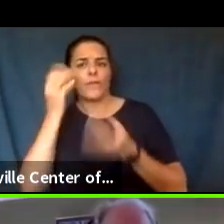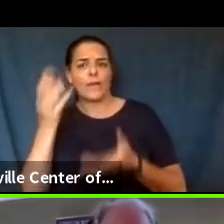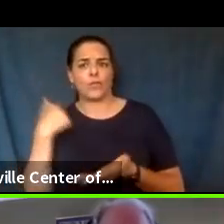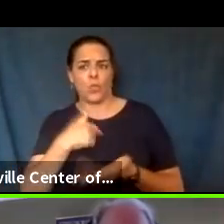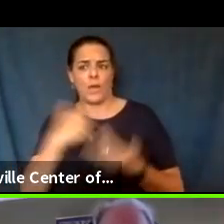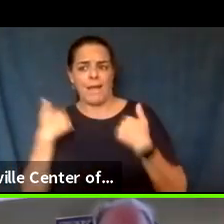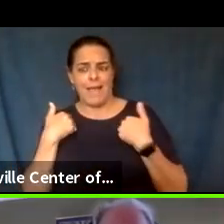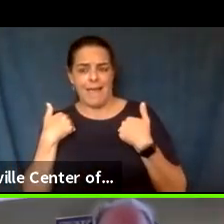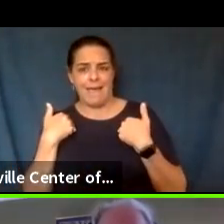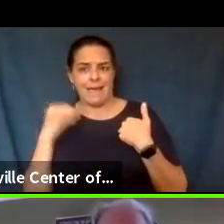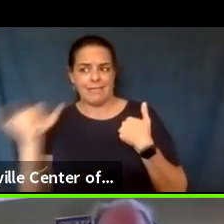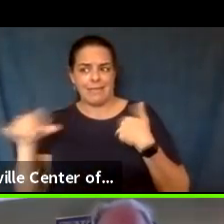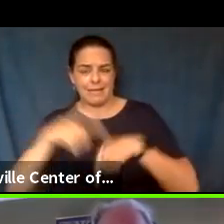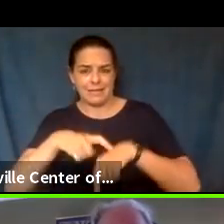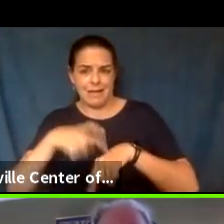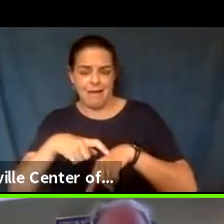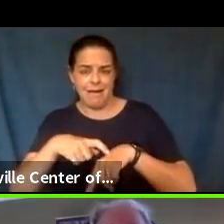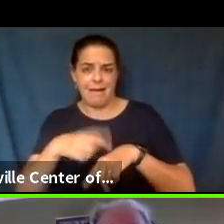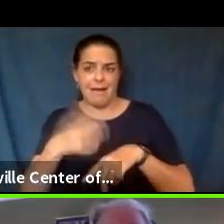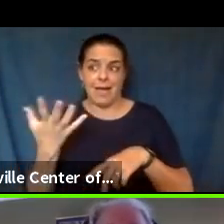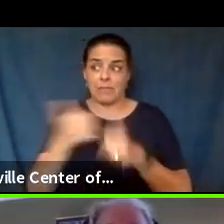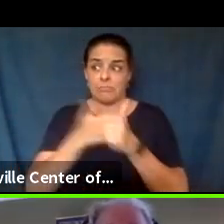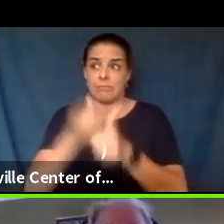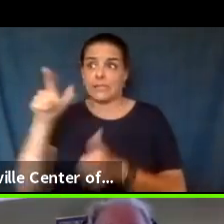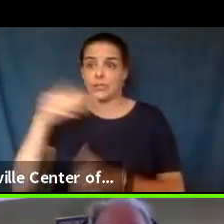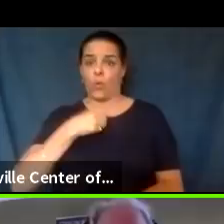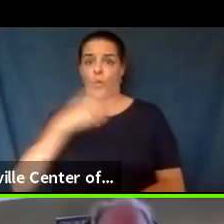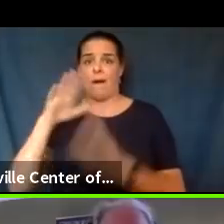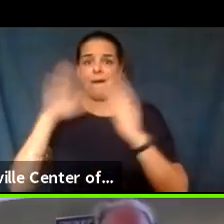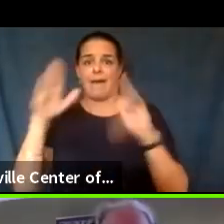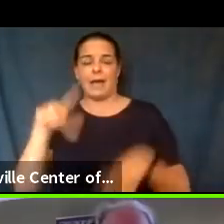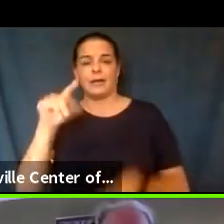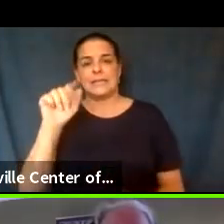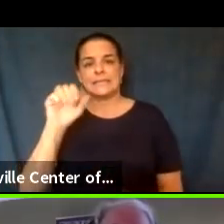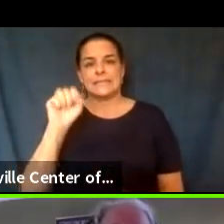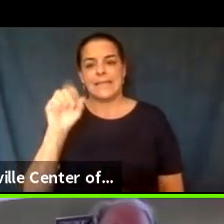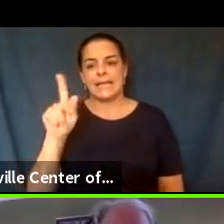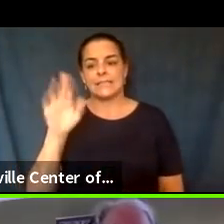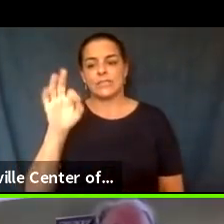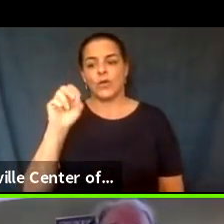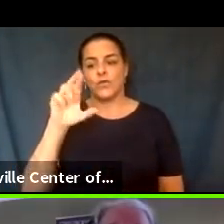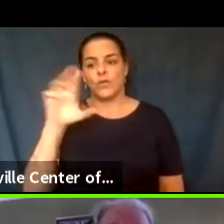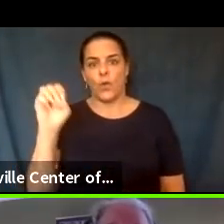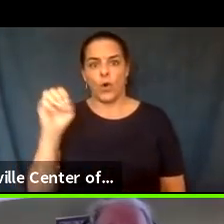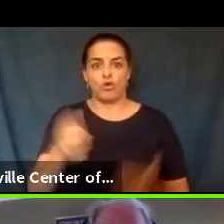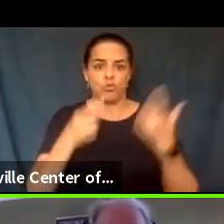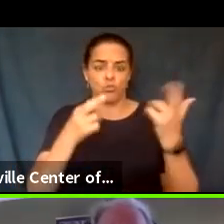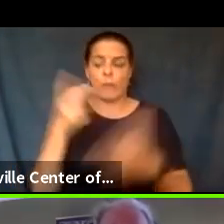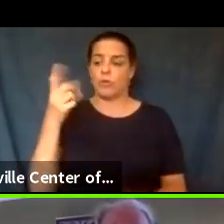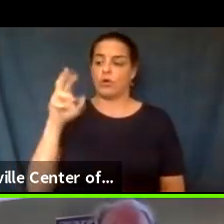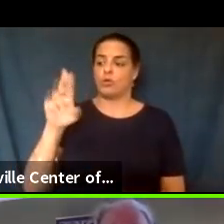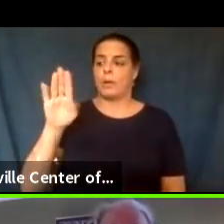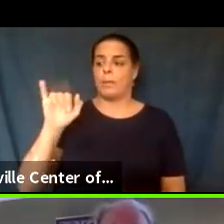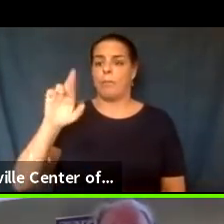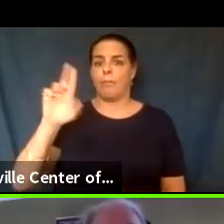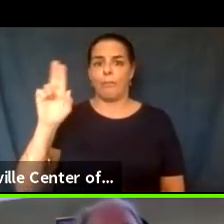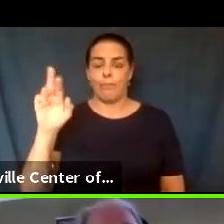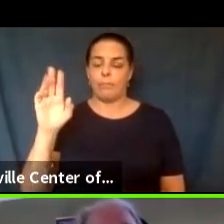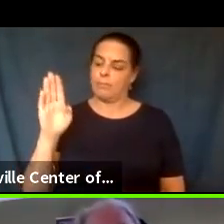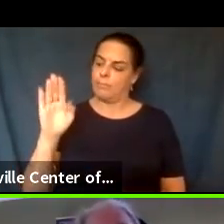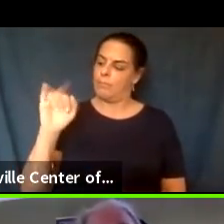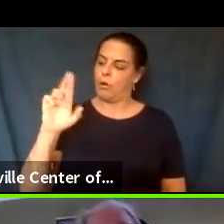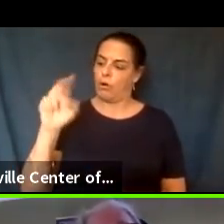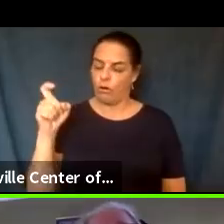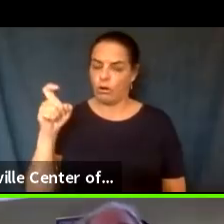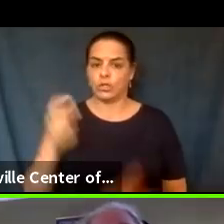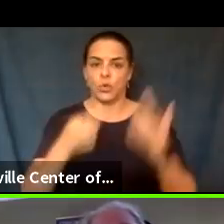based on the White House task force recommendations, Dr. Burke's recommendations, and also